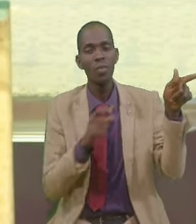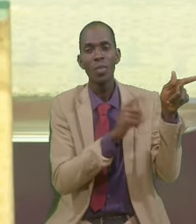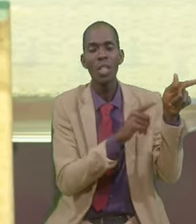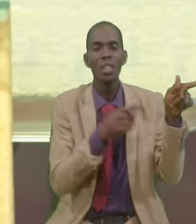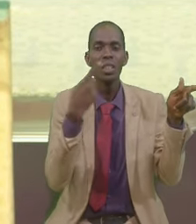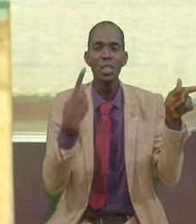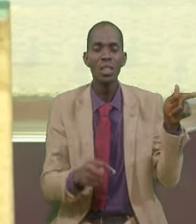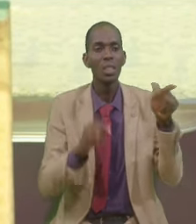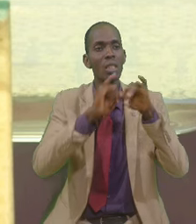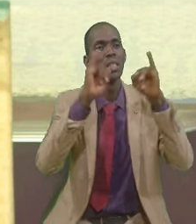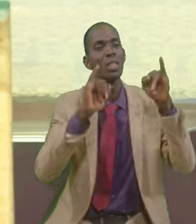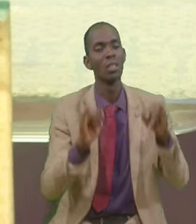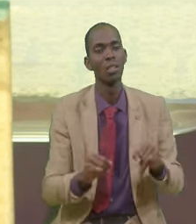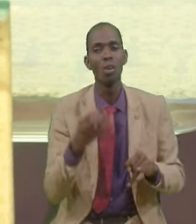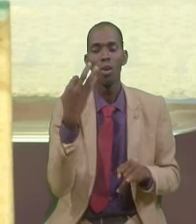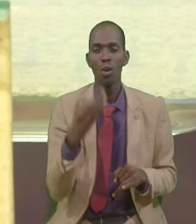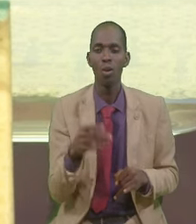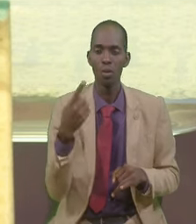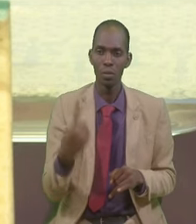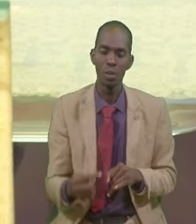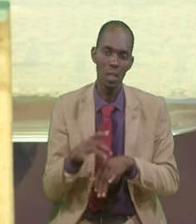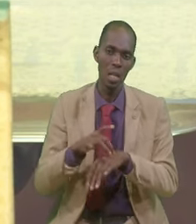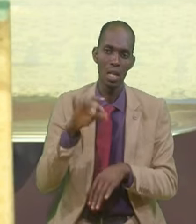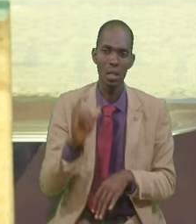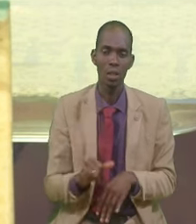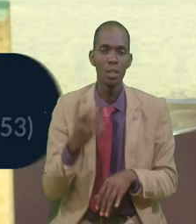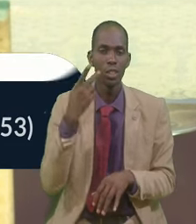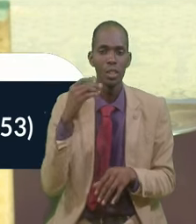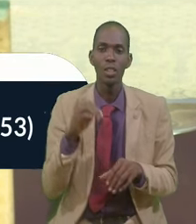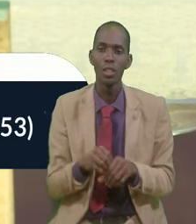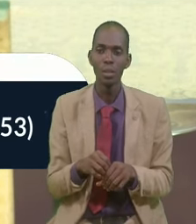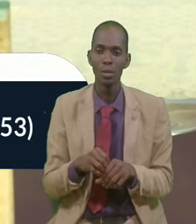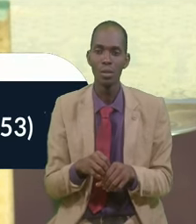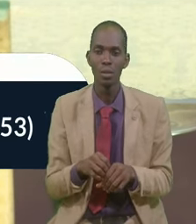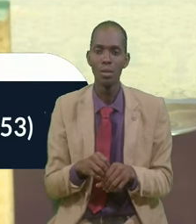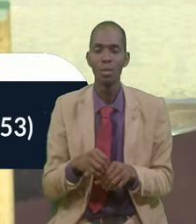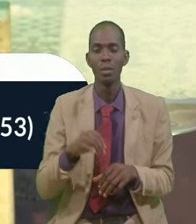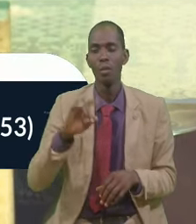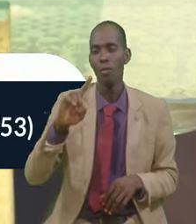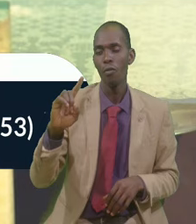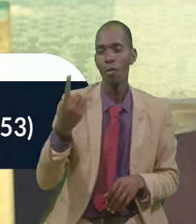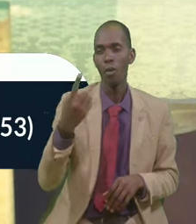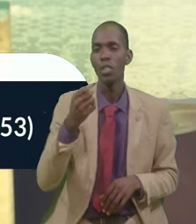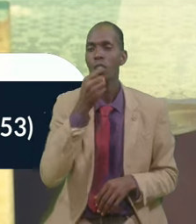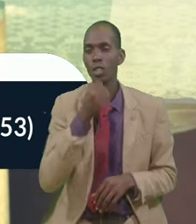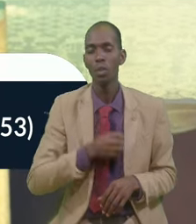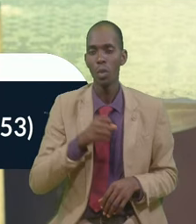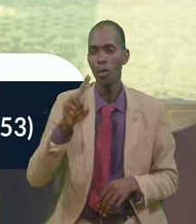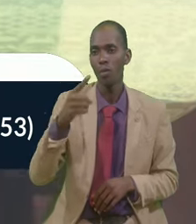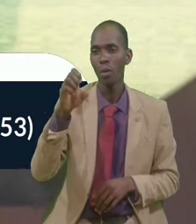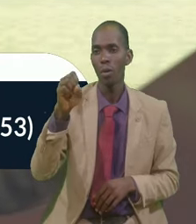heathens. We're coming to 1 Samuel. 1 Samuel chapter 17. 1 Samuel